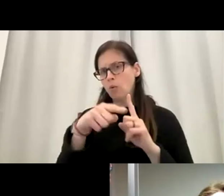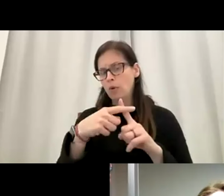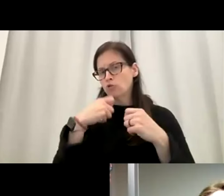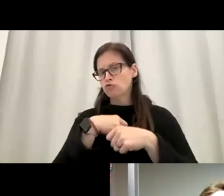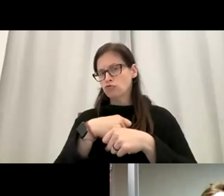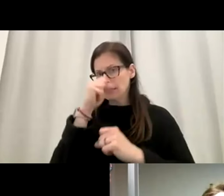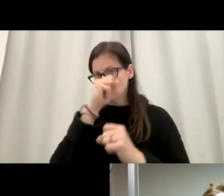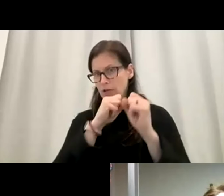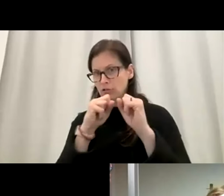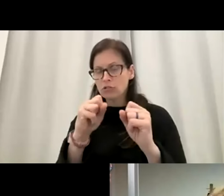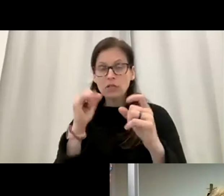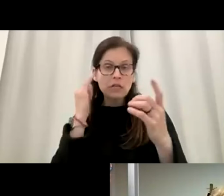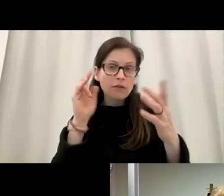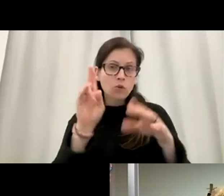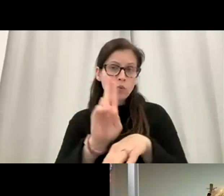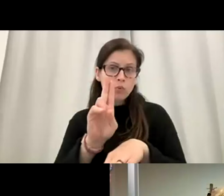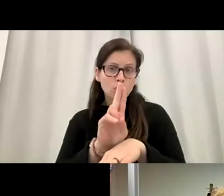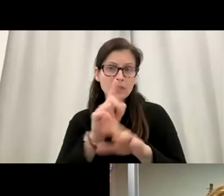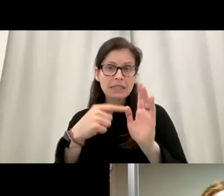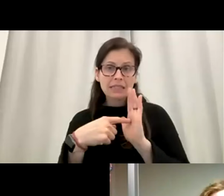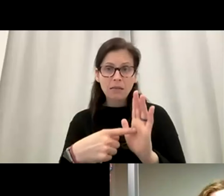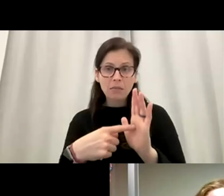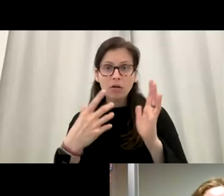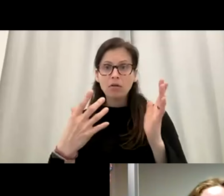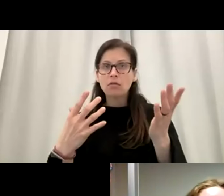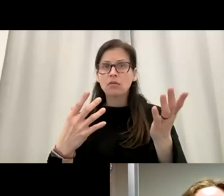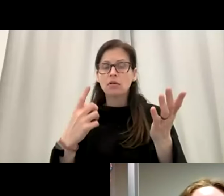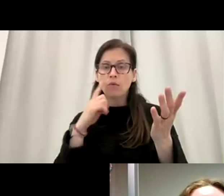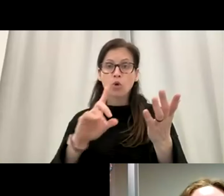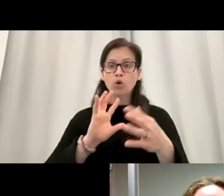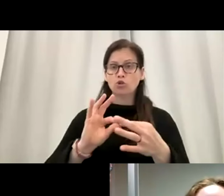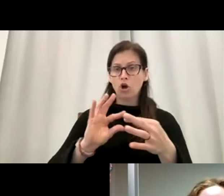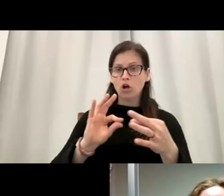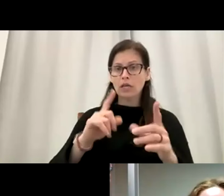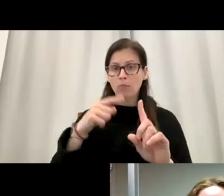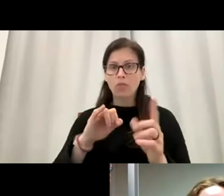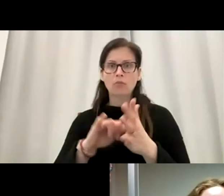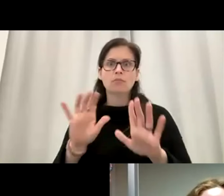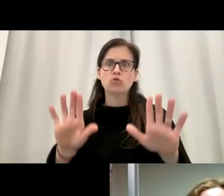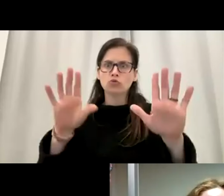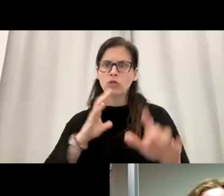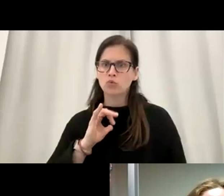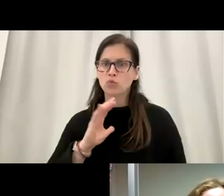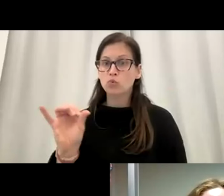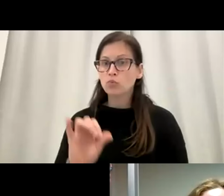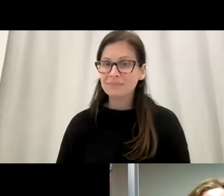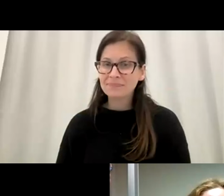strategy? And if you can use an example in your talking points, that would be great as well. Thank you.